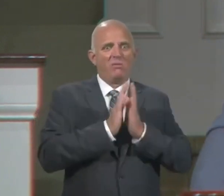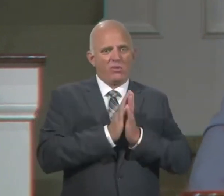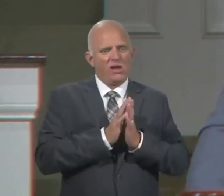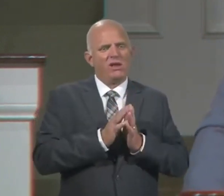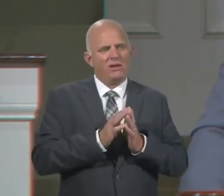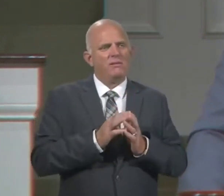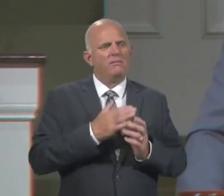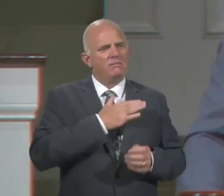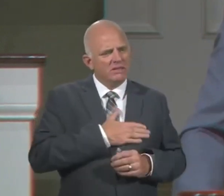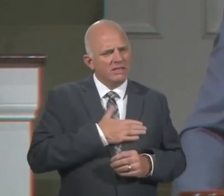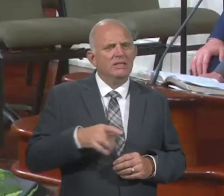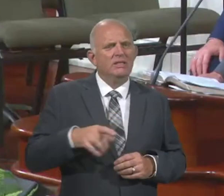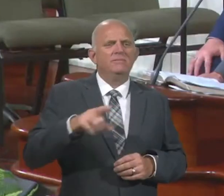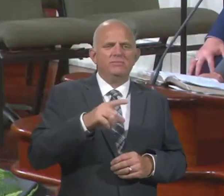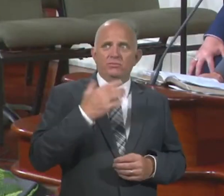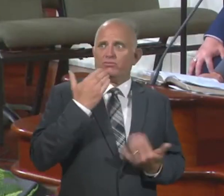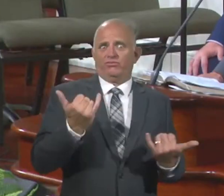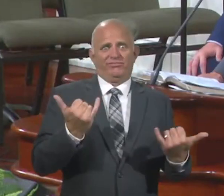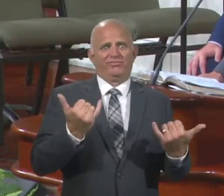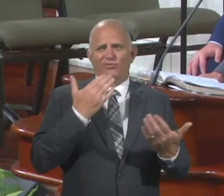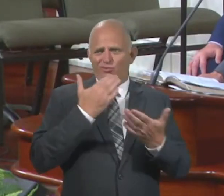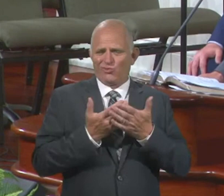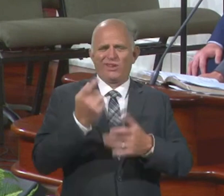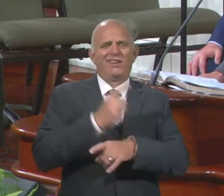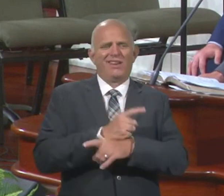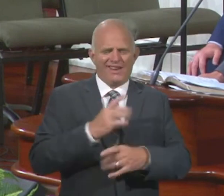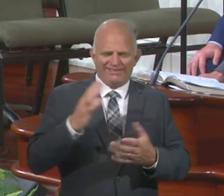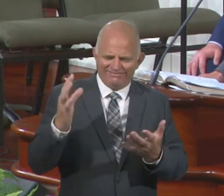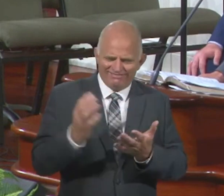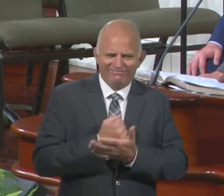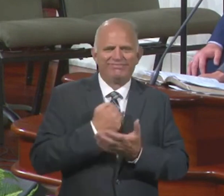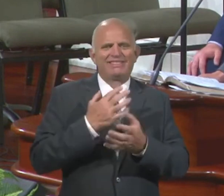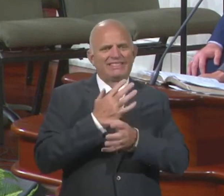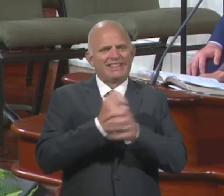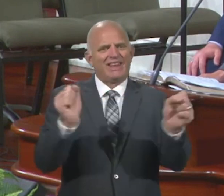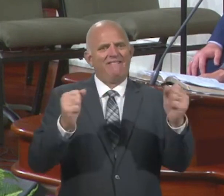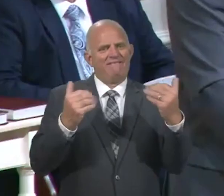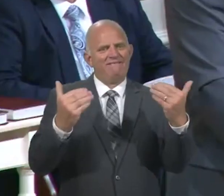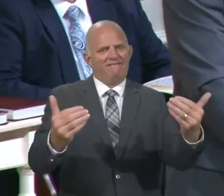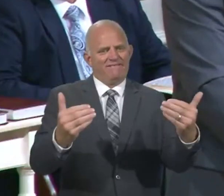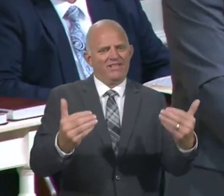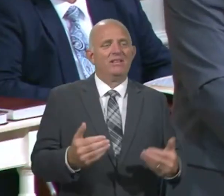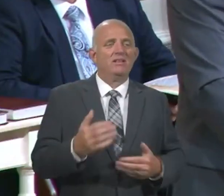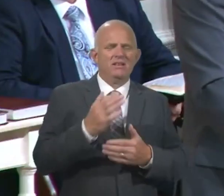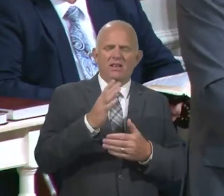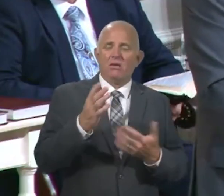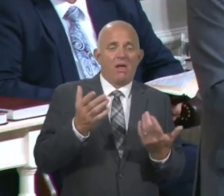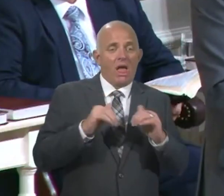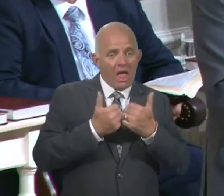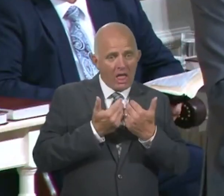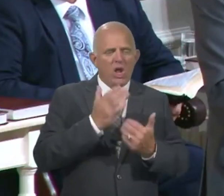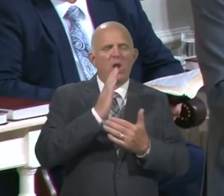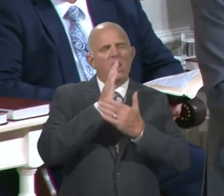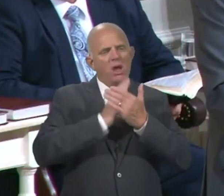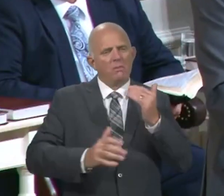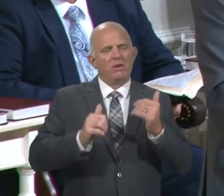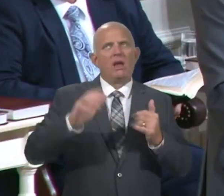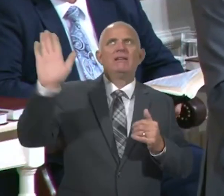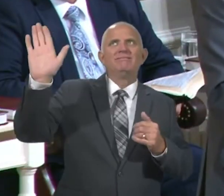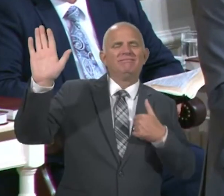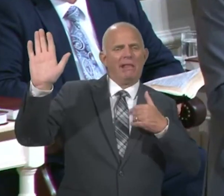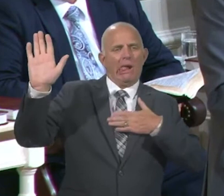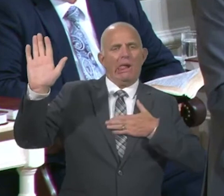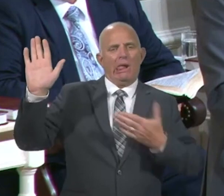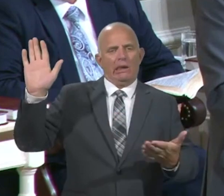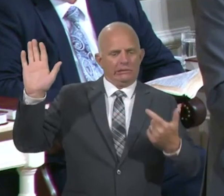would be a good day to get saved. This would be a good day to humble yourself before God and admit that you've sinned